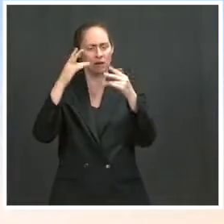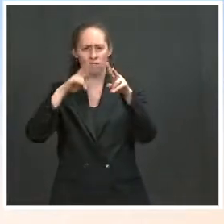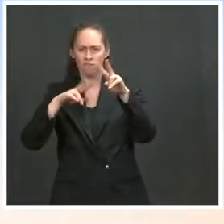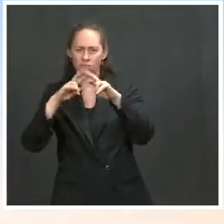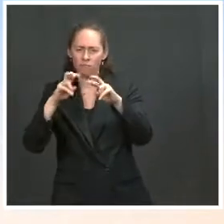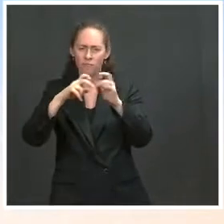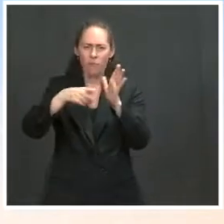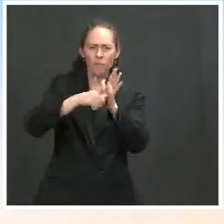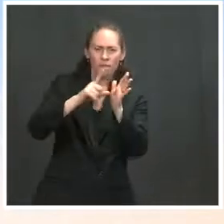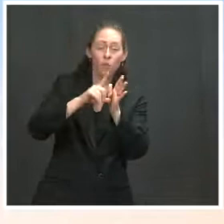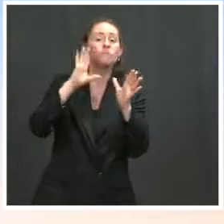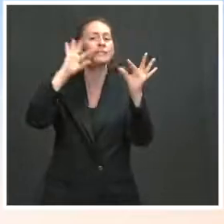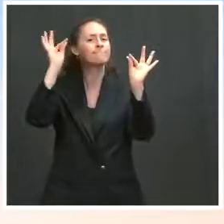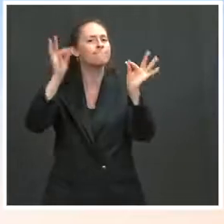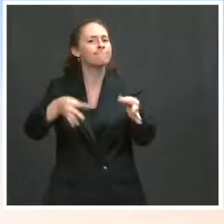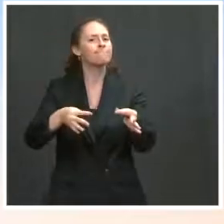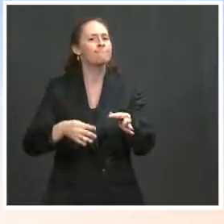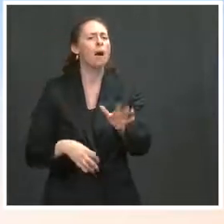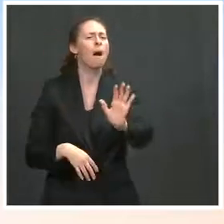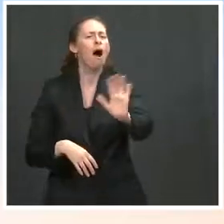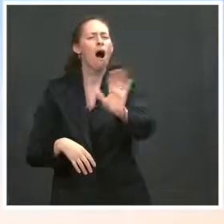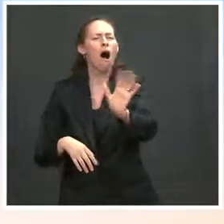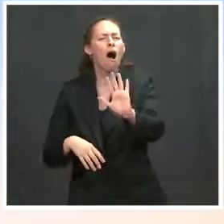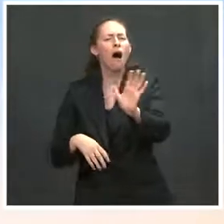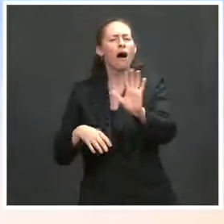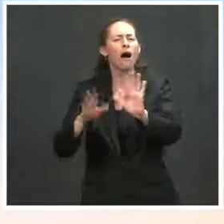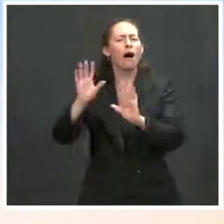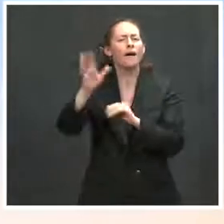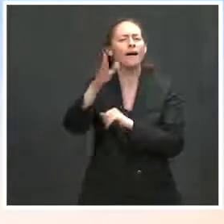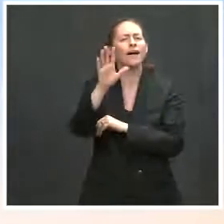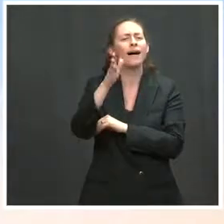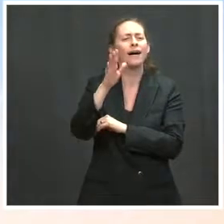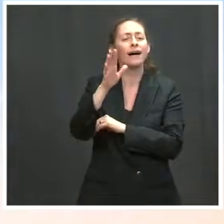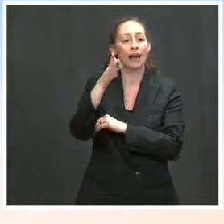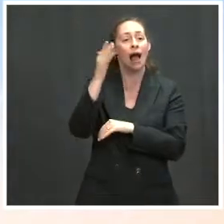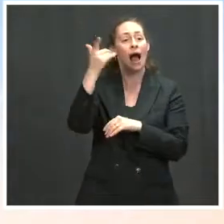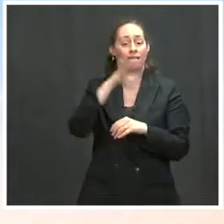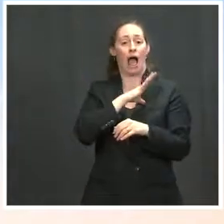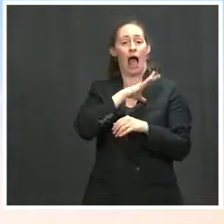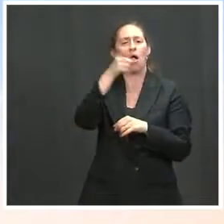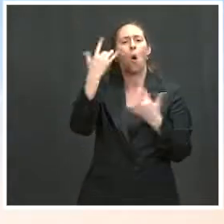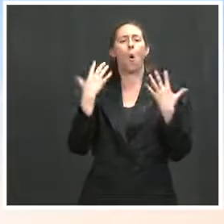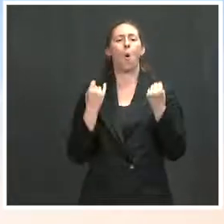just on a 30, just take a step back, anything that kills